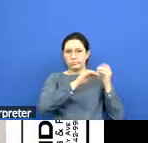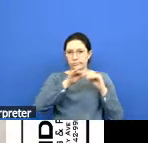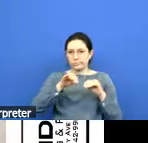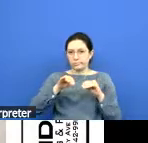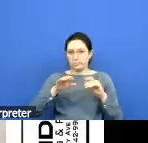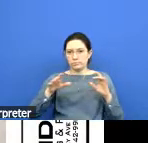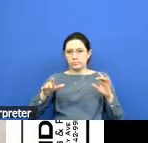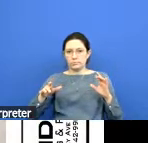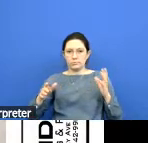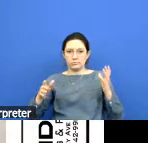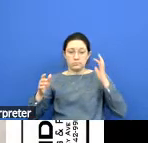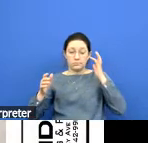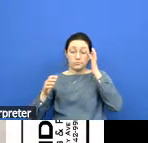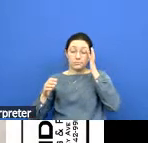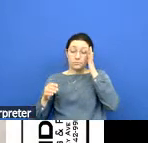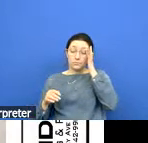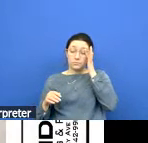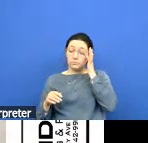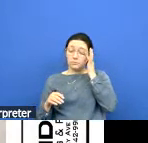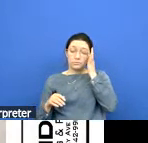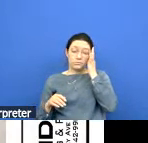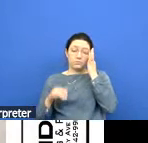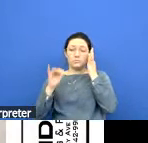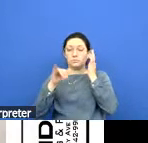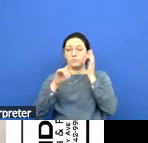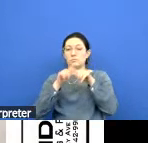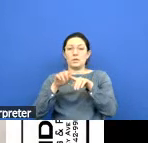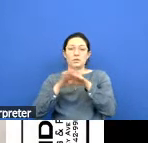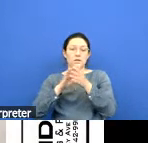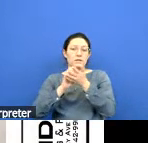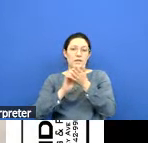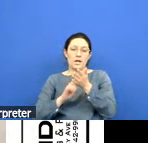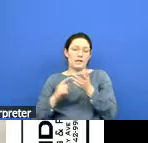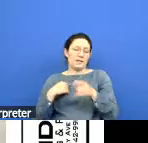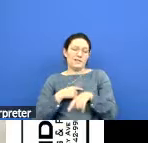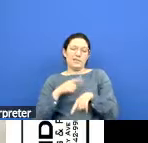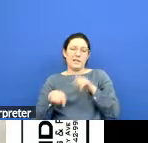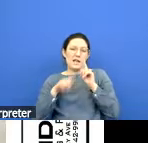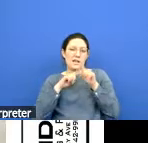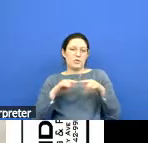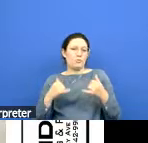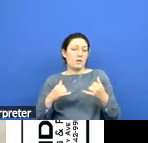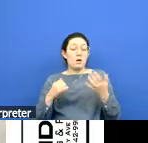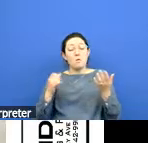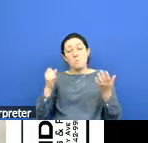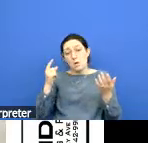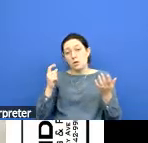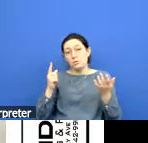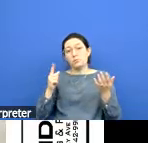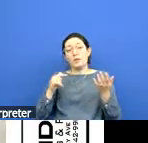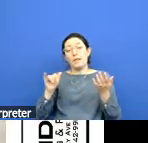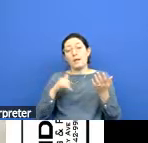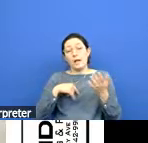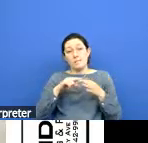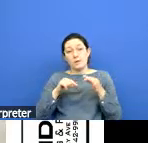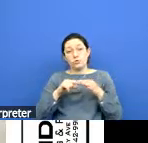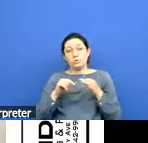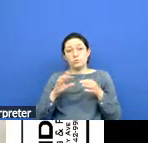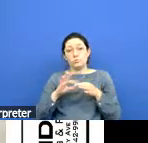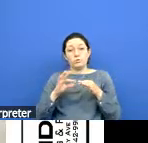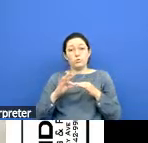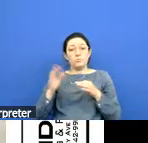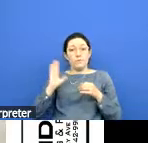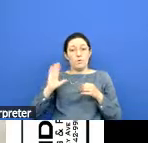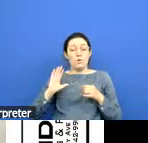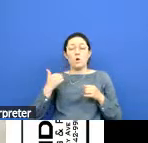in? Again, that's gonna come out of the design process. I can't answer that question here, but as I mentioned earlier, we are